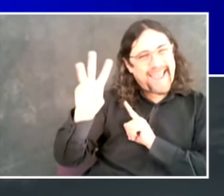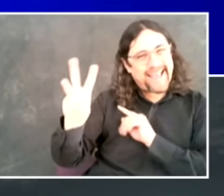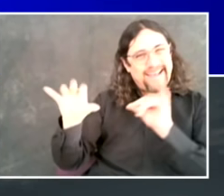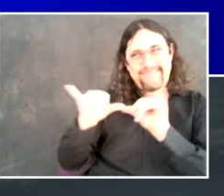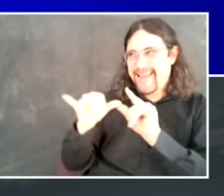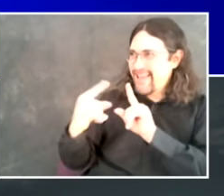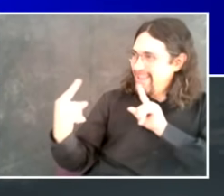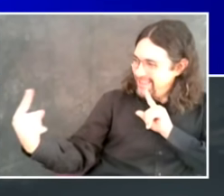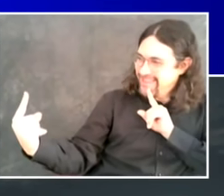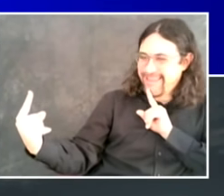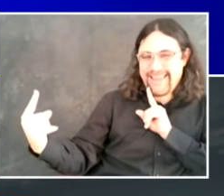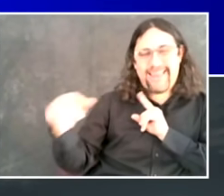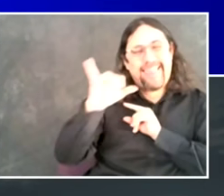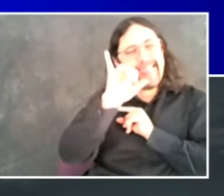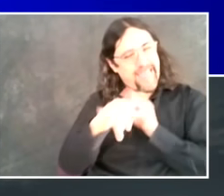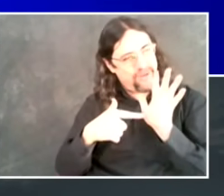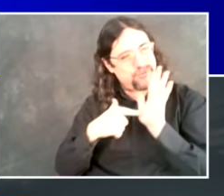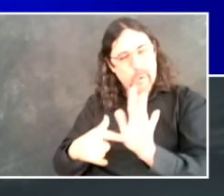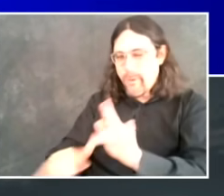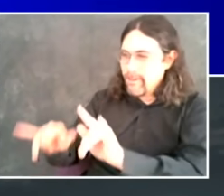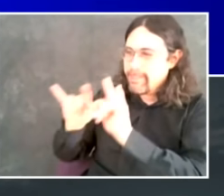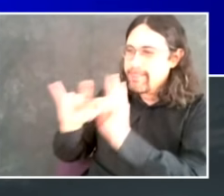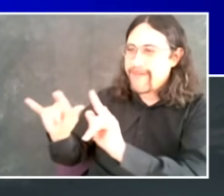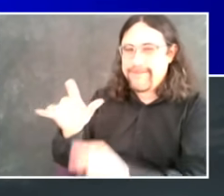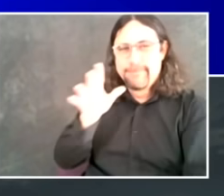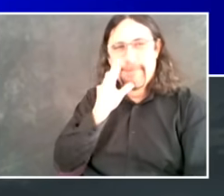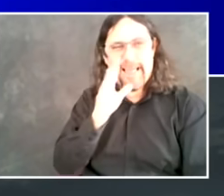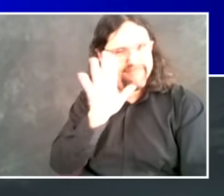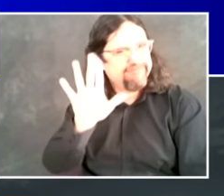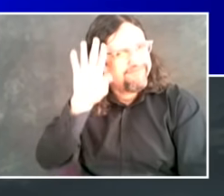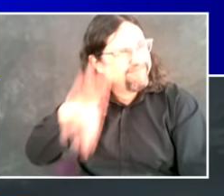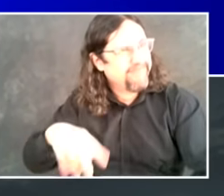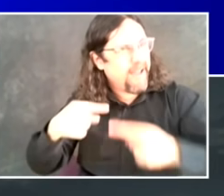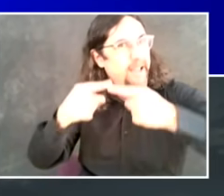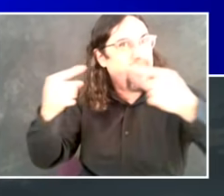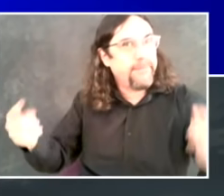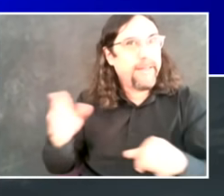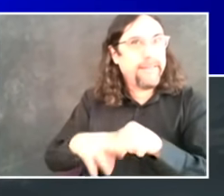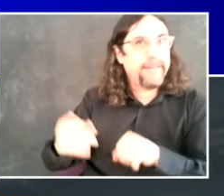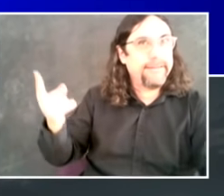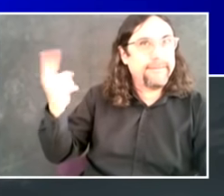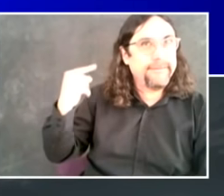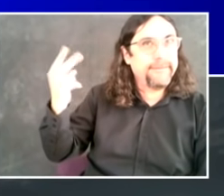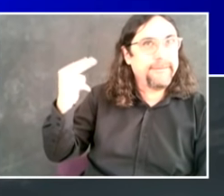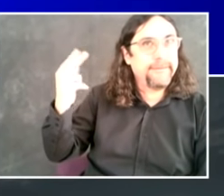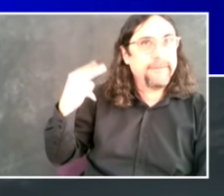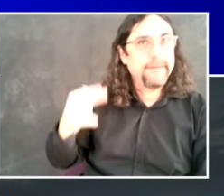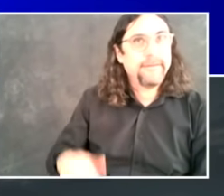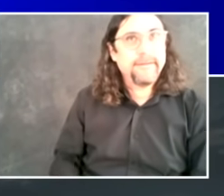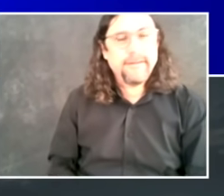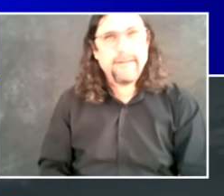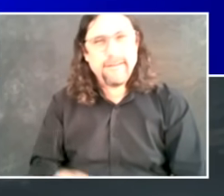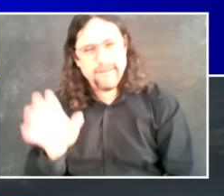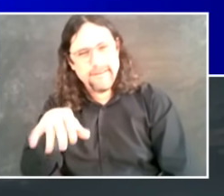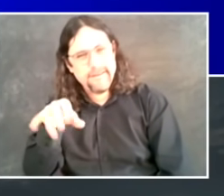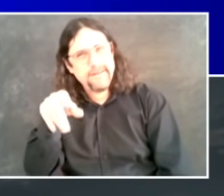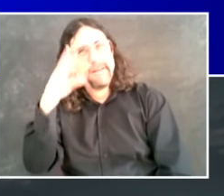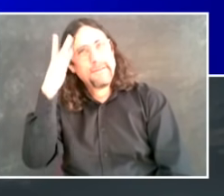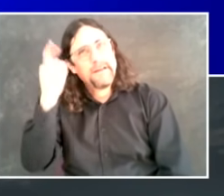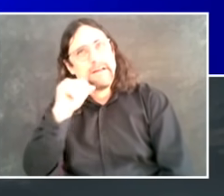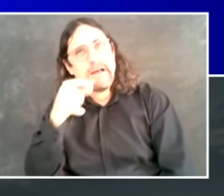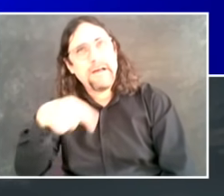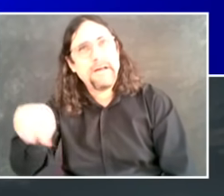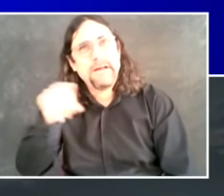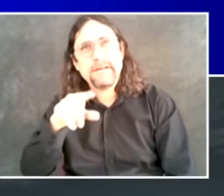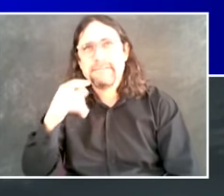Skype, Zoom. There's so many ways you can celebrate. You can also do that old-fashioned thing we call a phone call, which